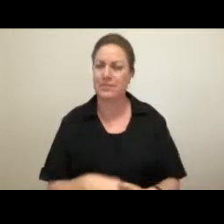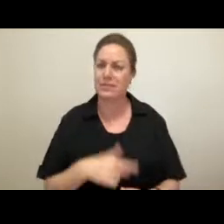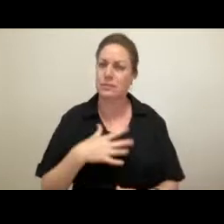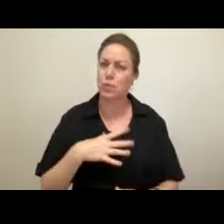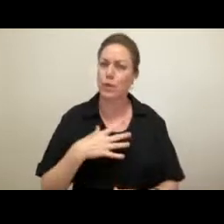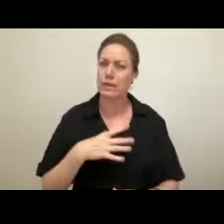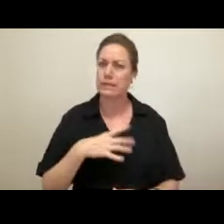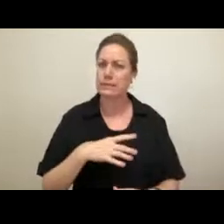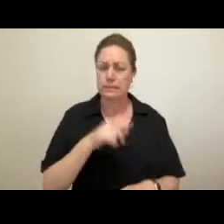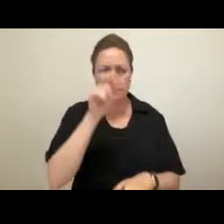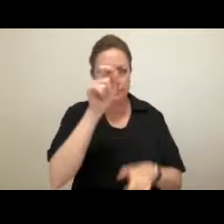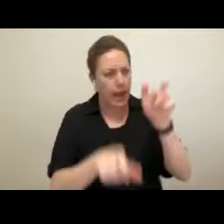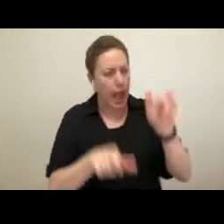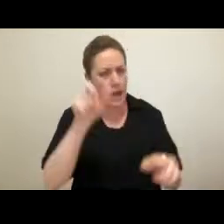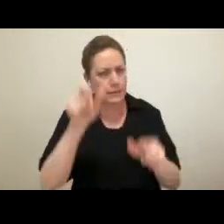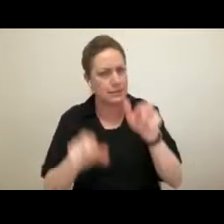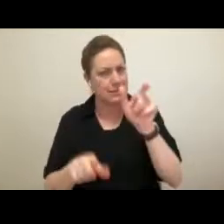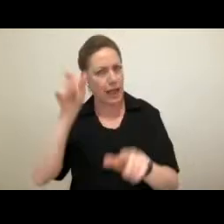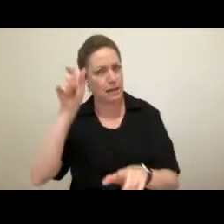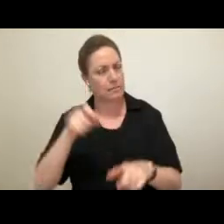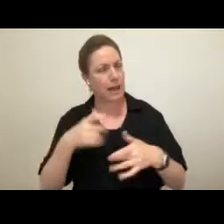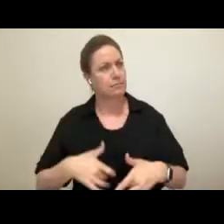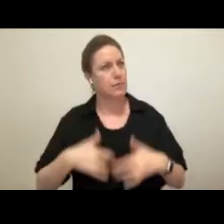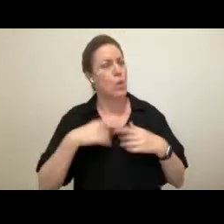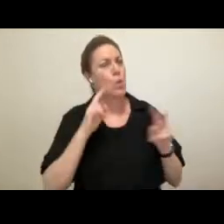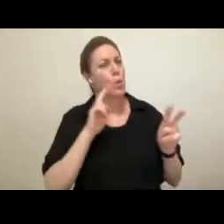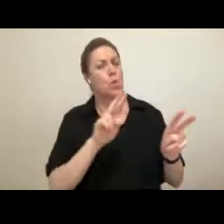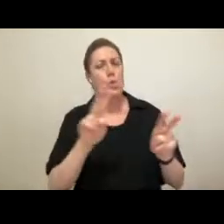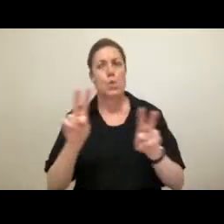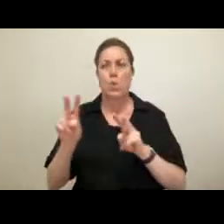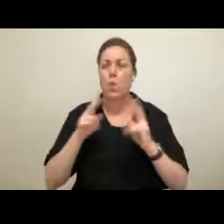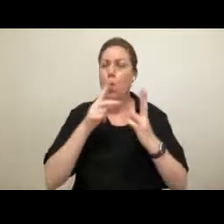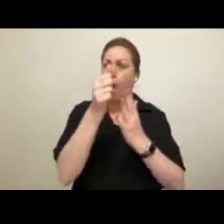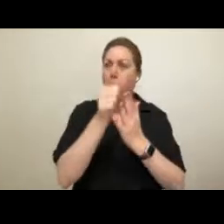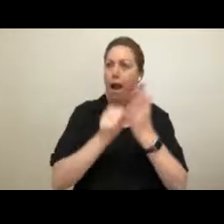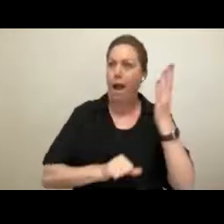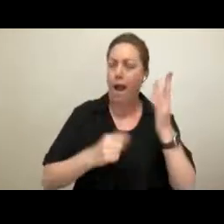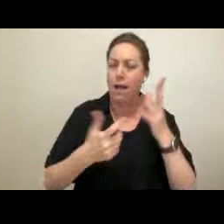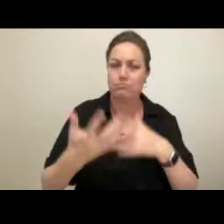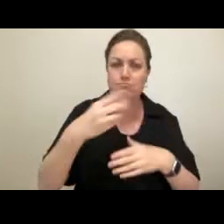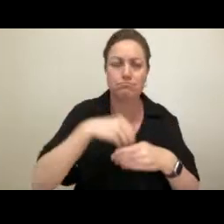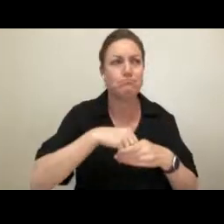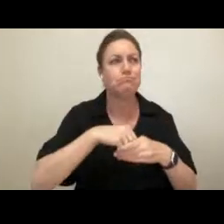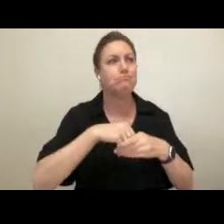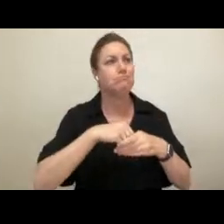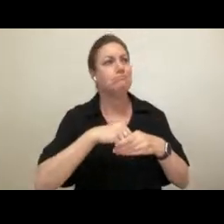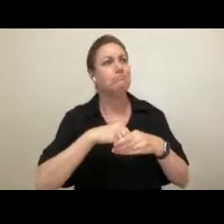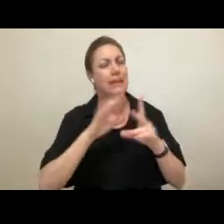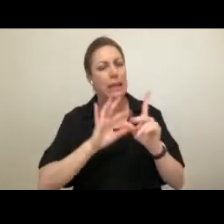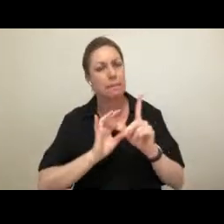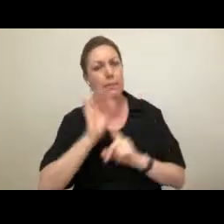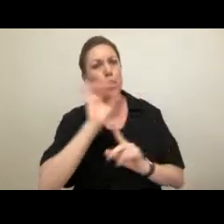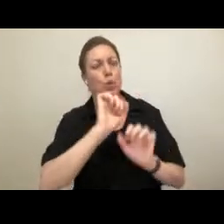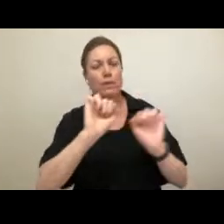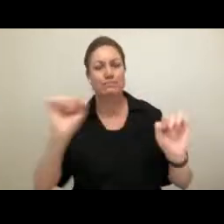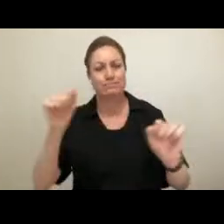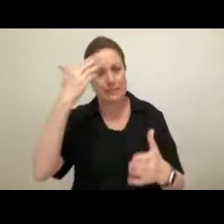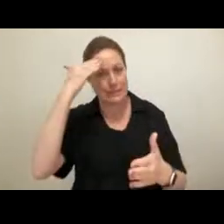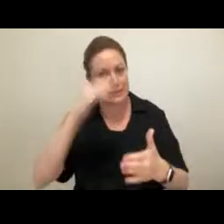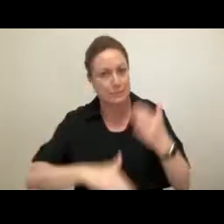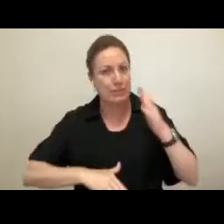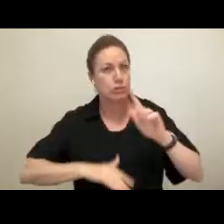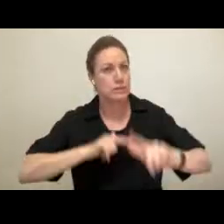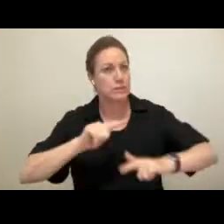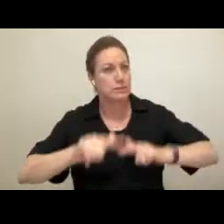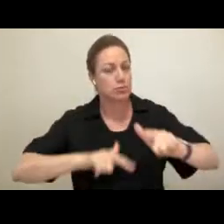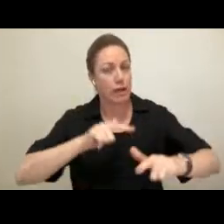and engagement. And the objectives are to improve the customer's experience and make great places.